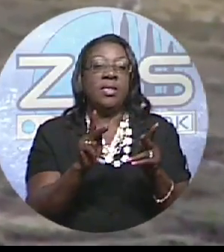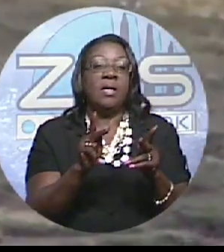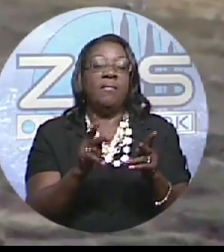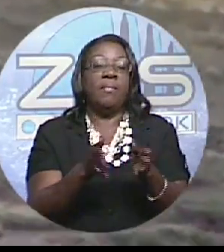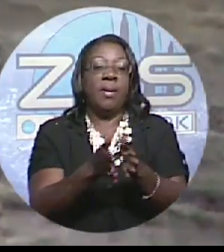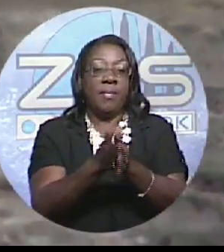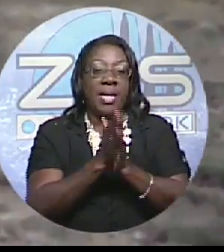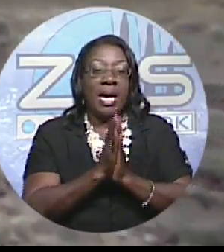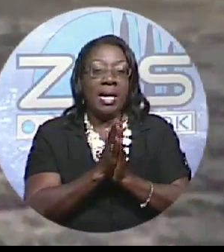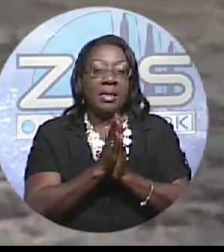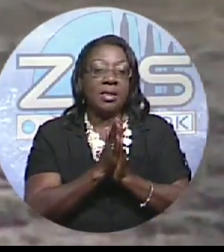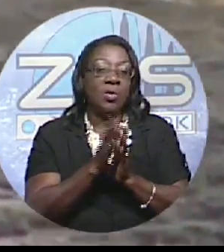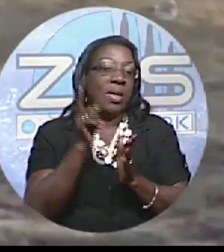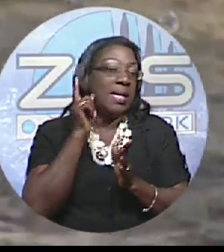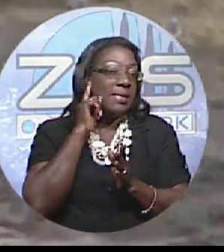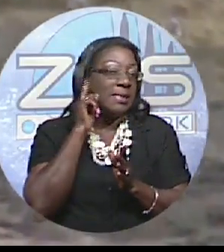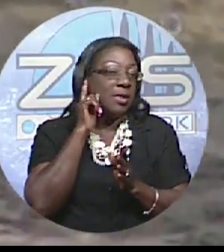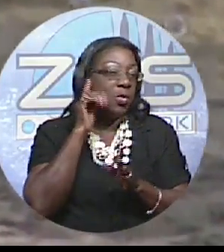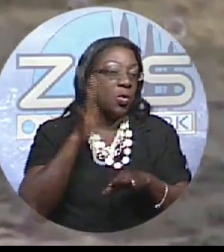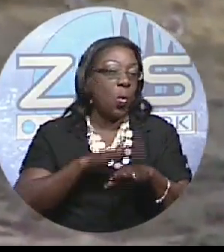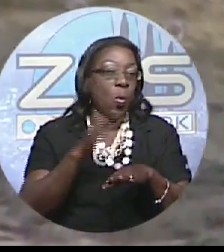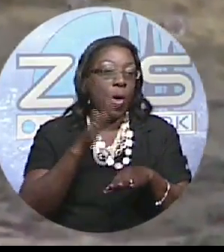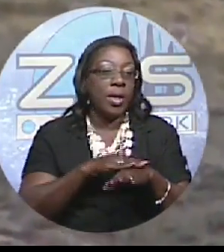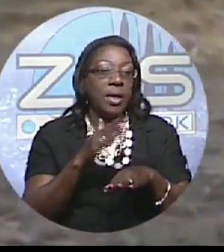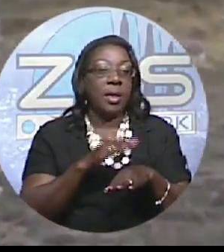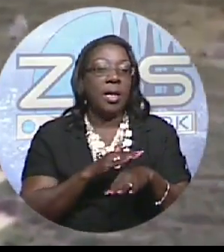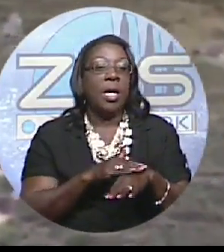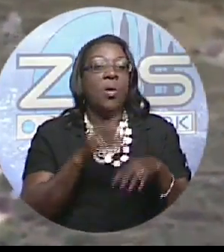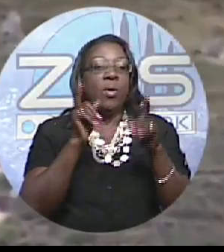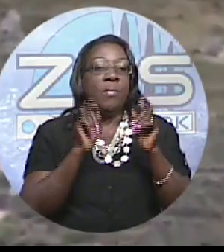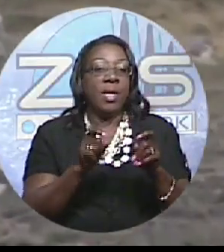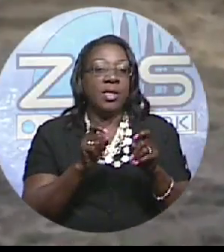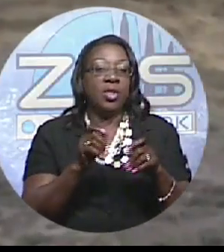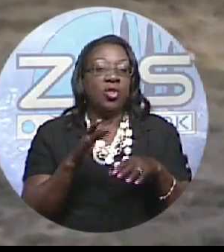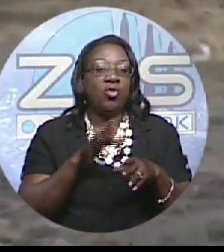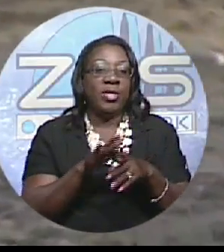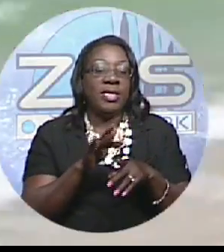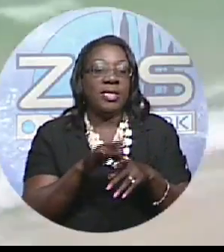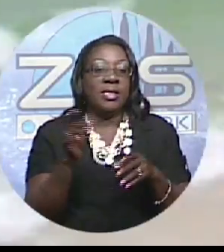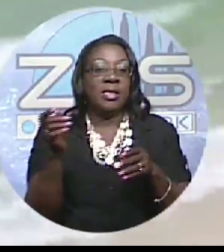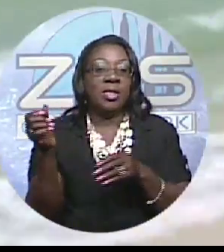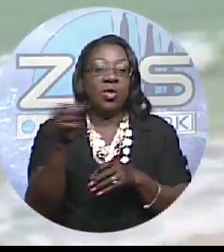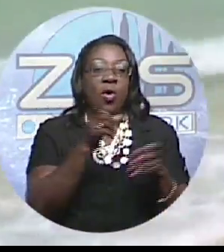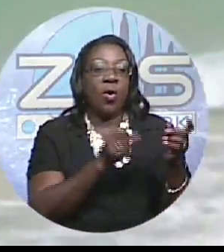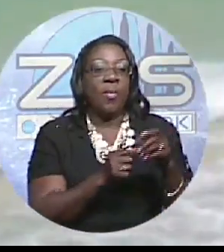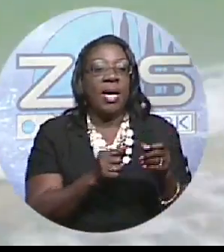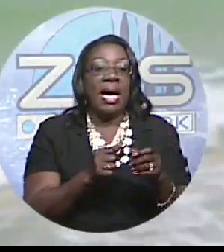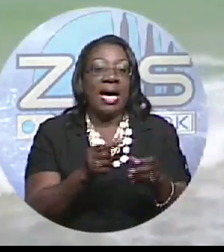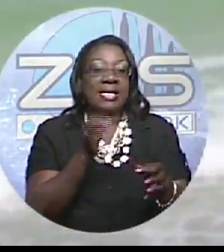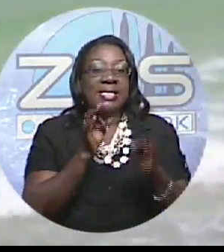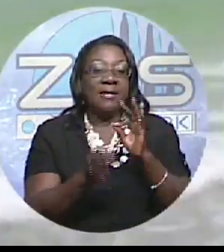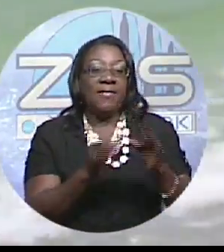warnings. We must treat this storm as if it is a category 3.